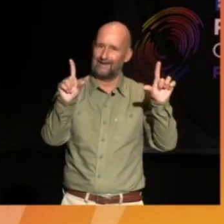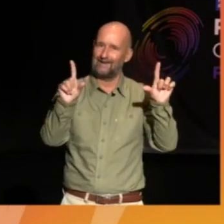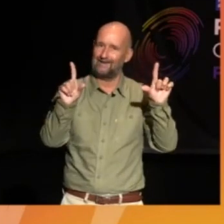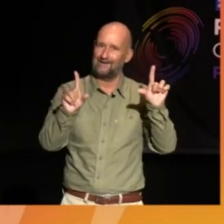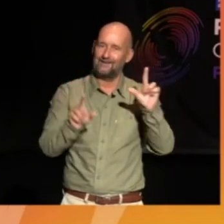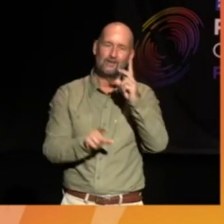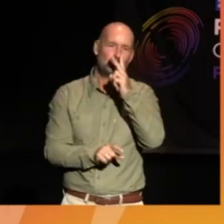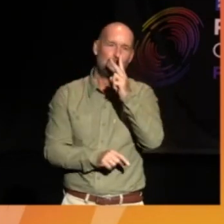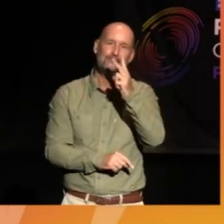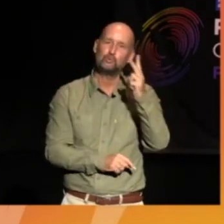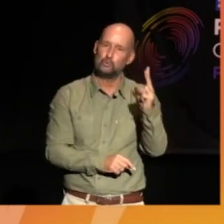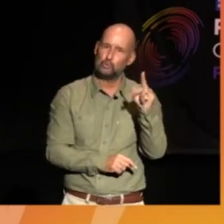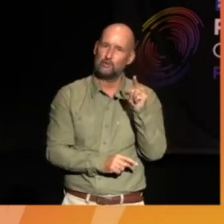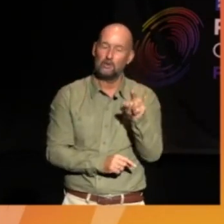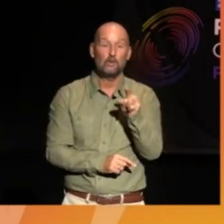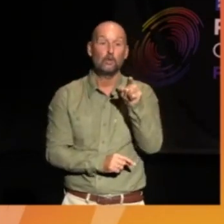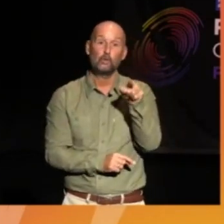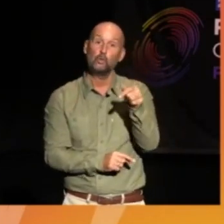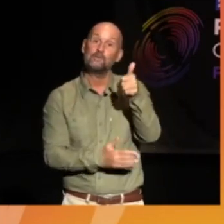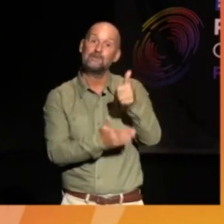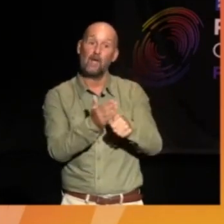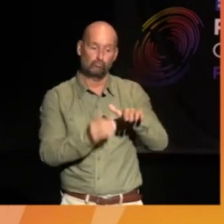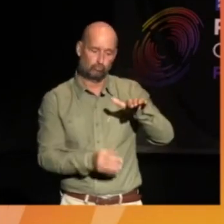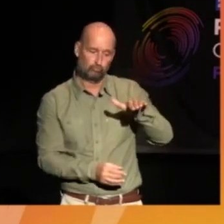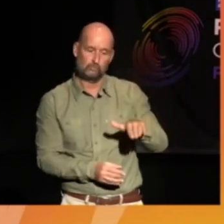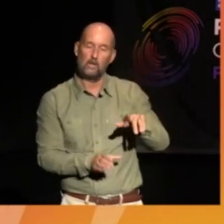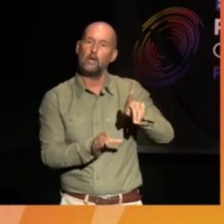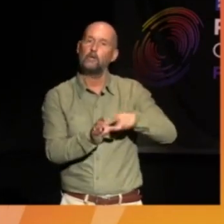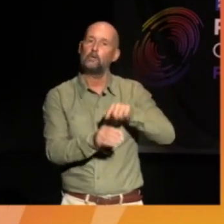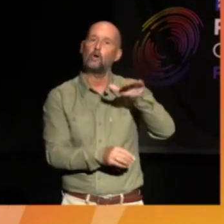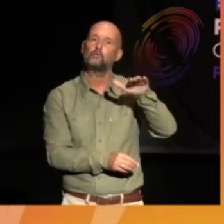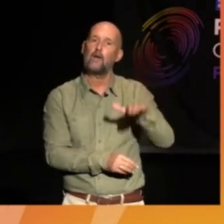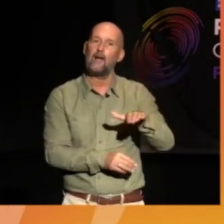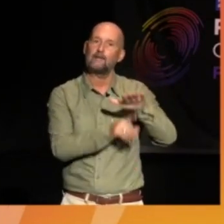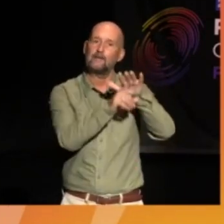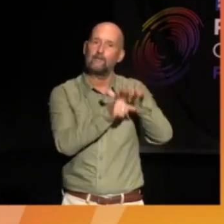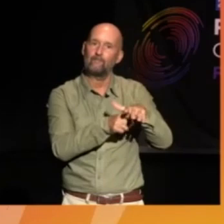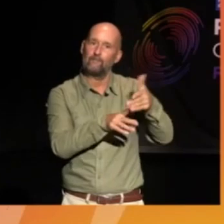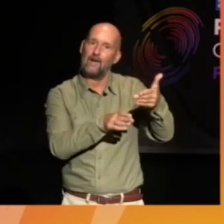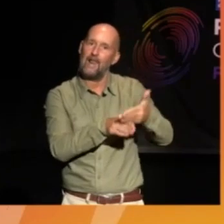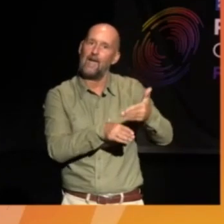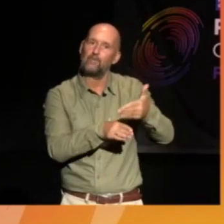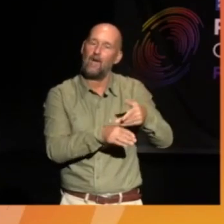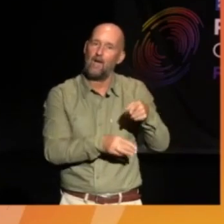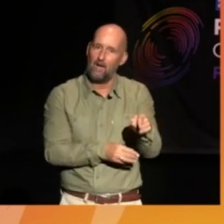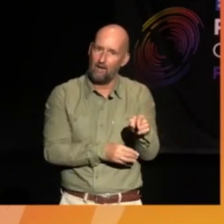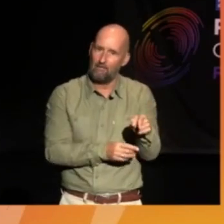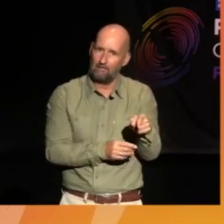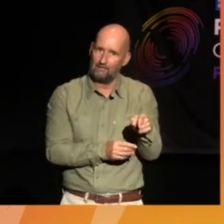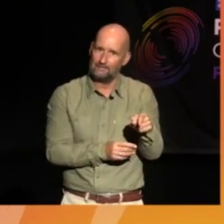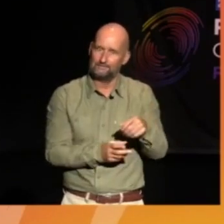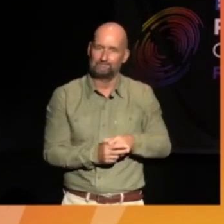But you know, you started life as a very young child labourer, working